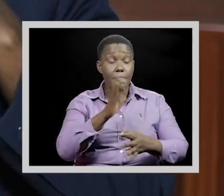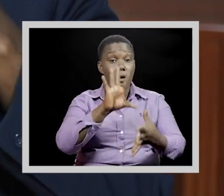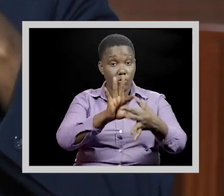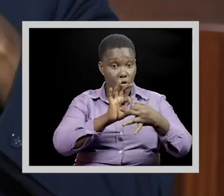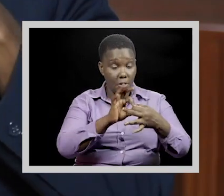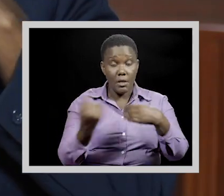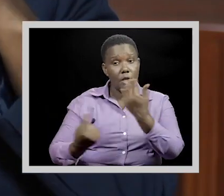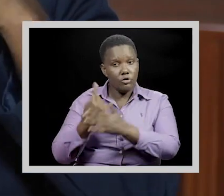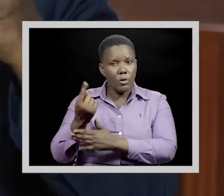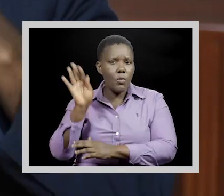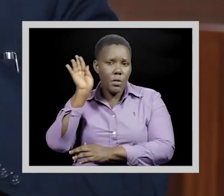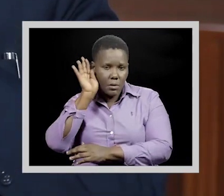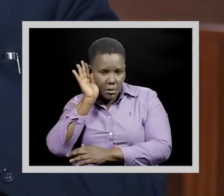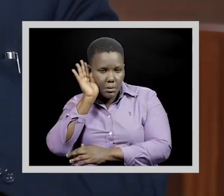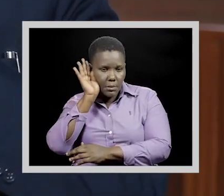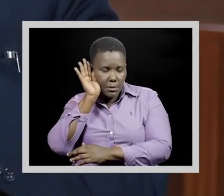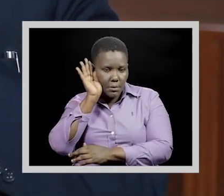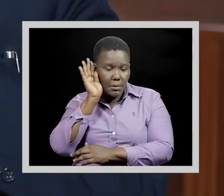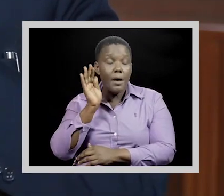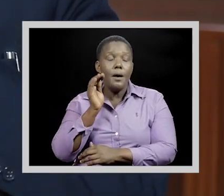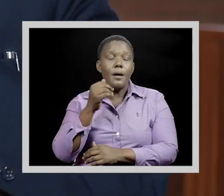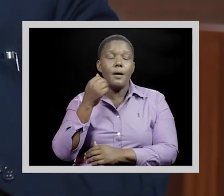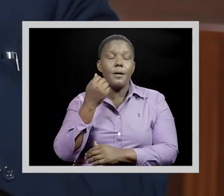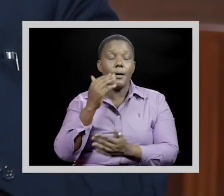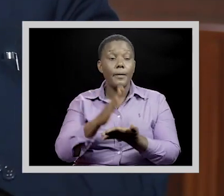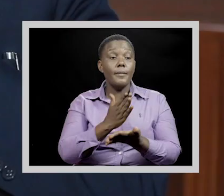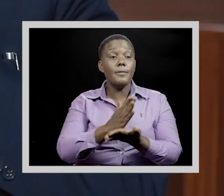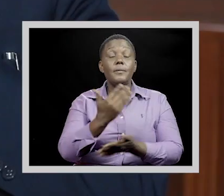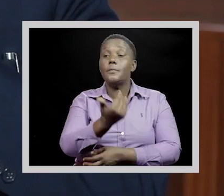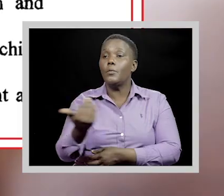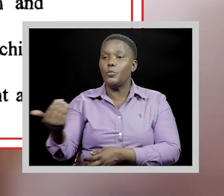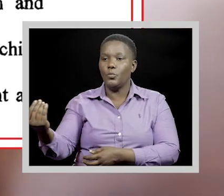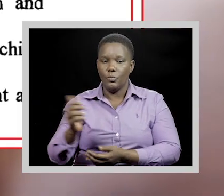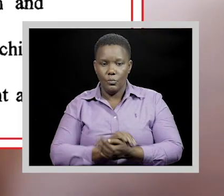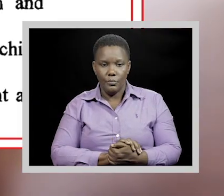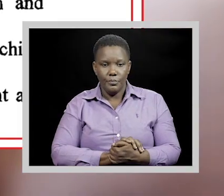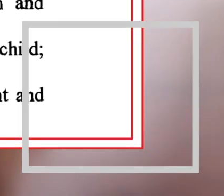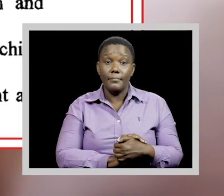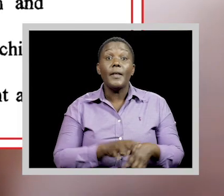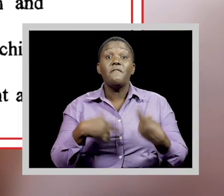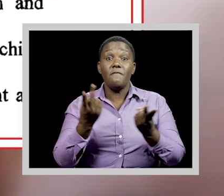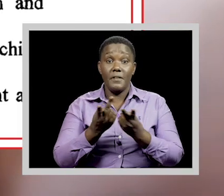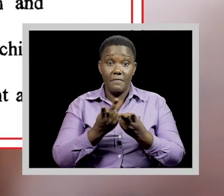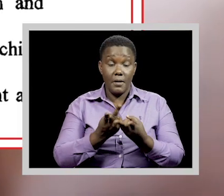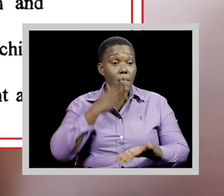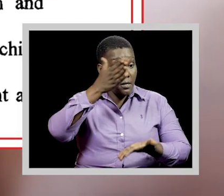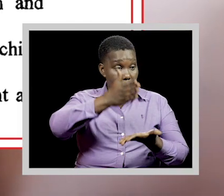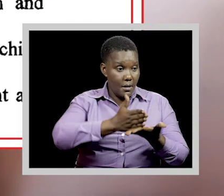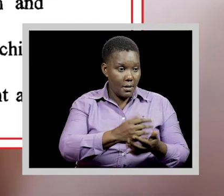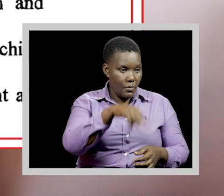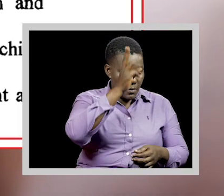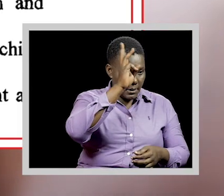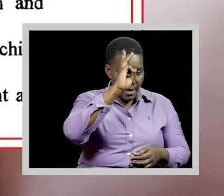and magistrates when it happens that they hear juvenile court cases. A right of a